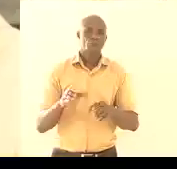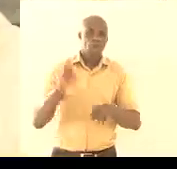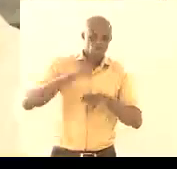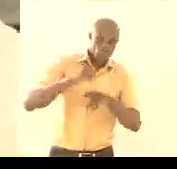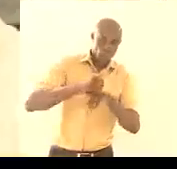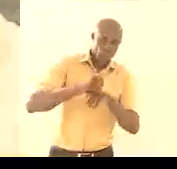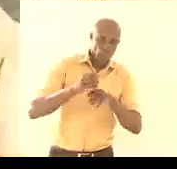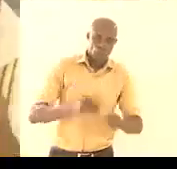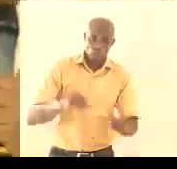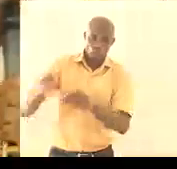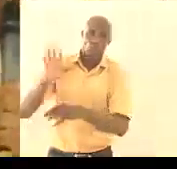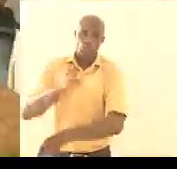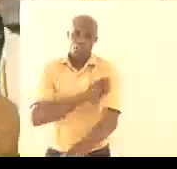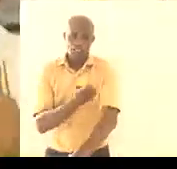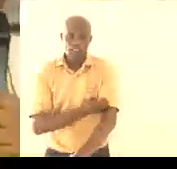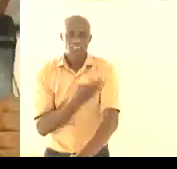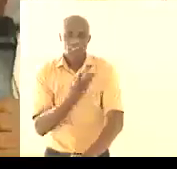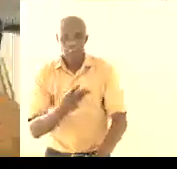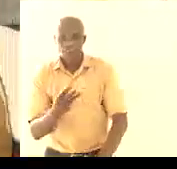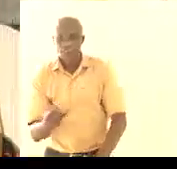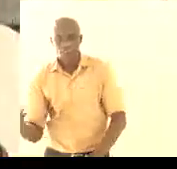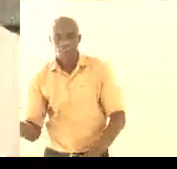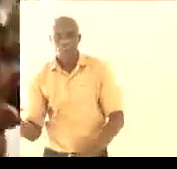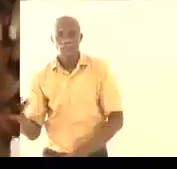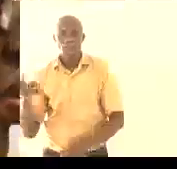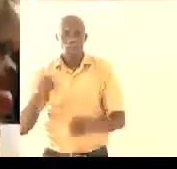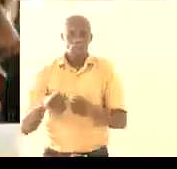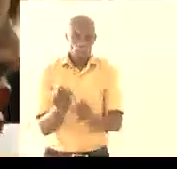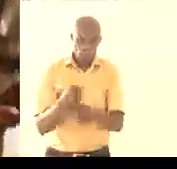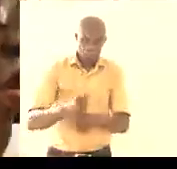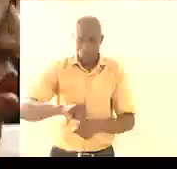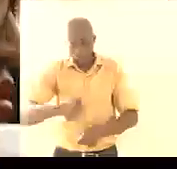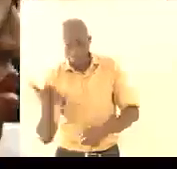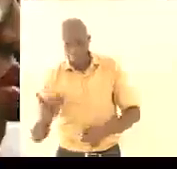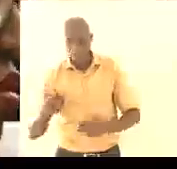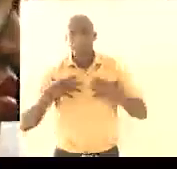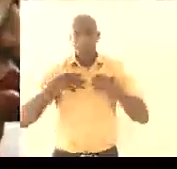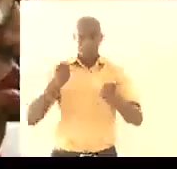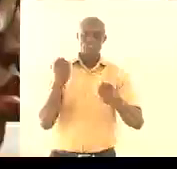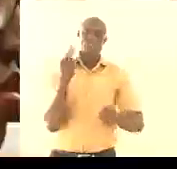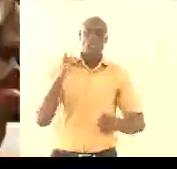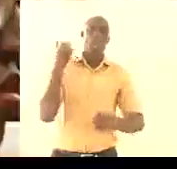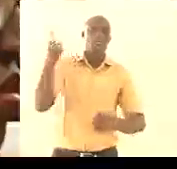your energy and resources into helping other people heal of their woundedness.